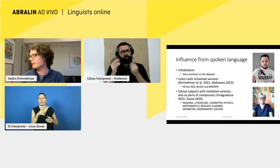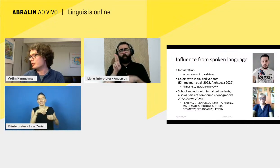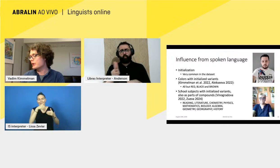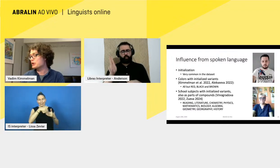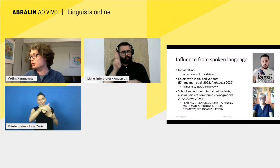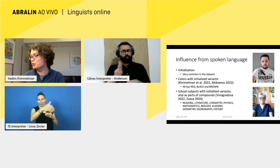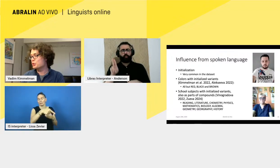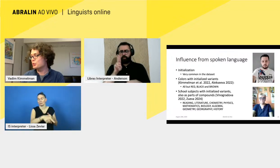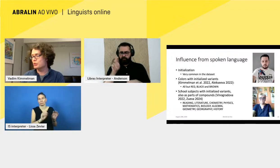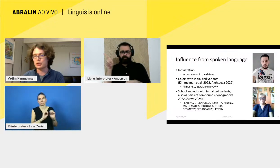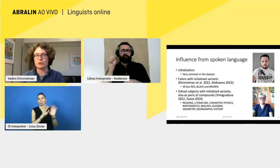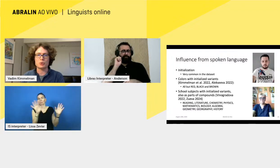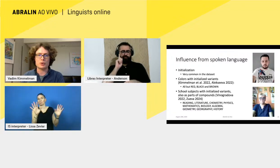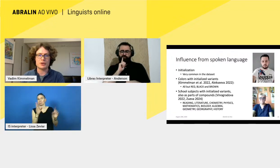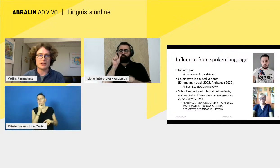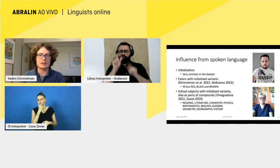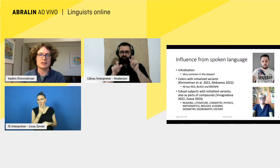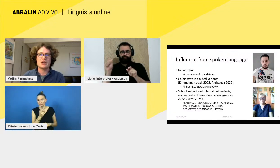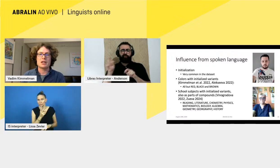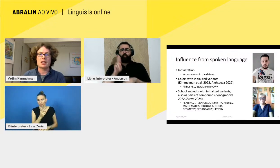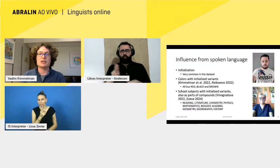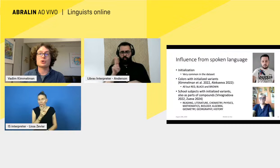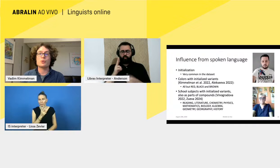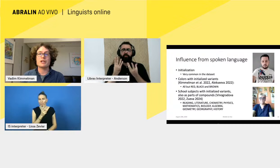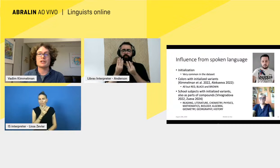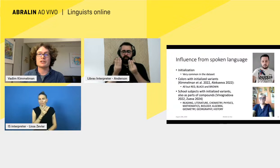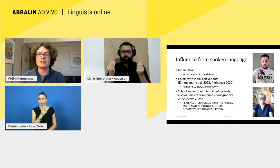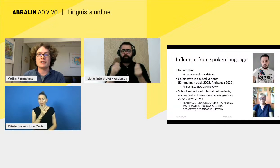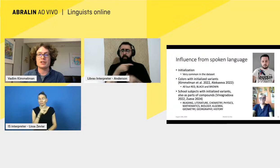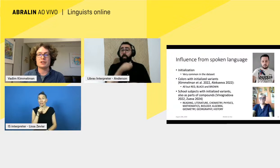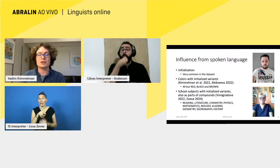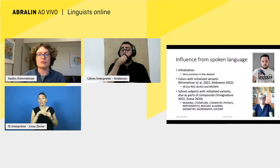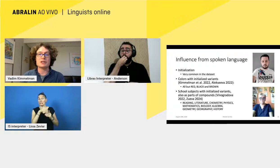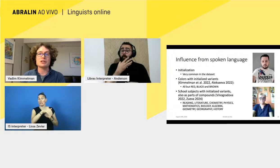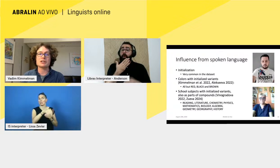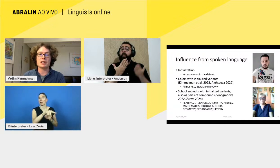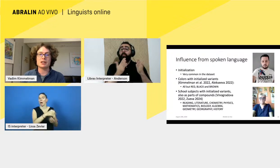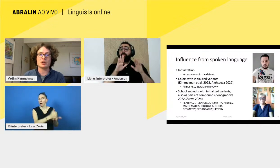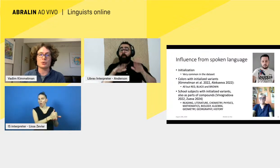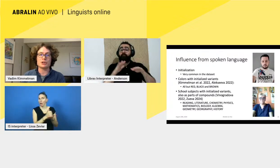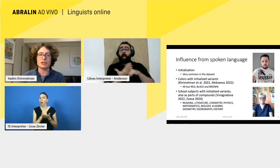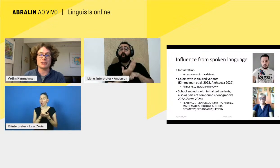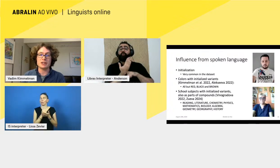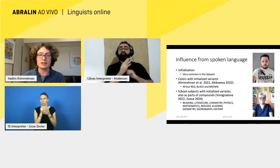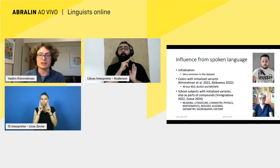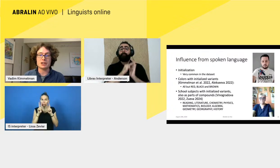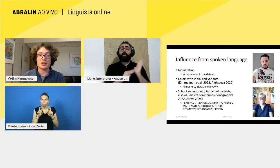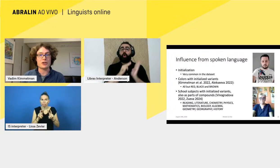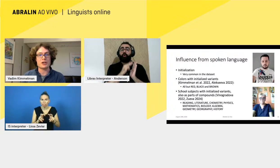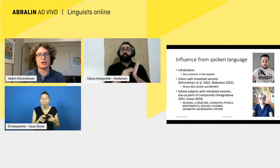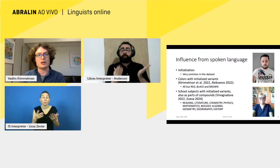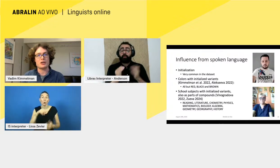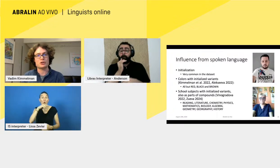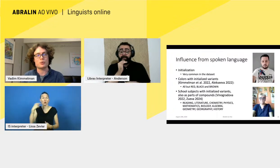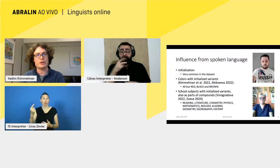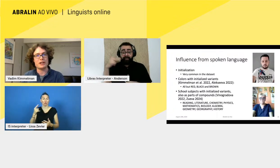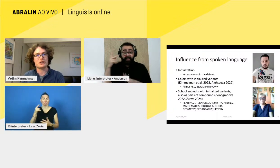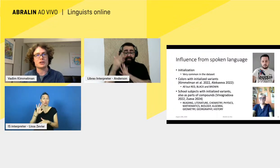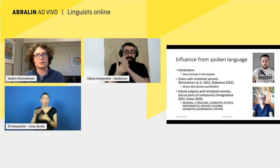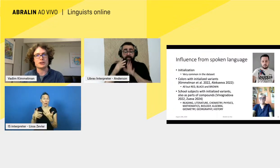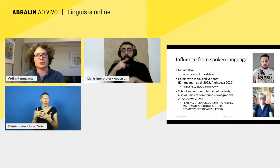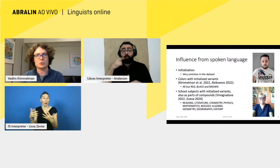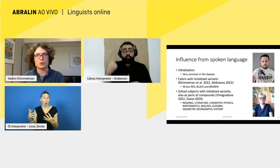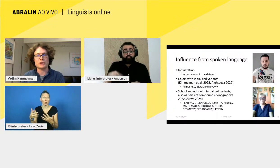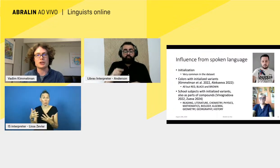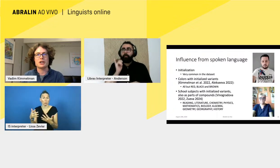is quite a good tool to explore that. So we can see that in Russian Sign Language, at least in the